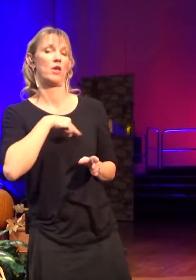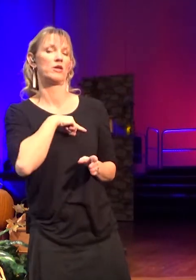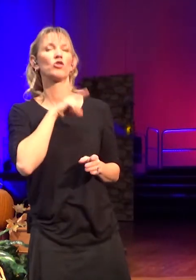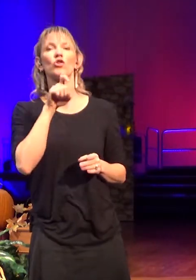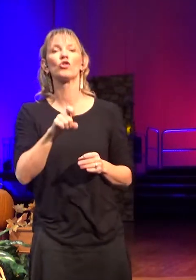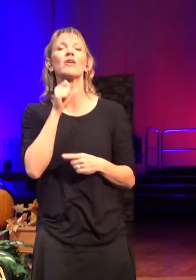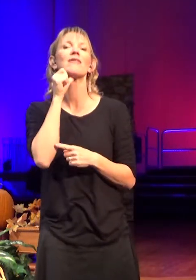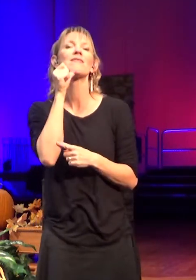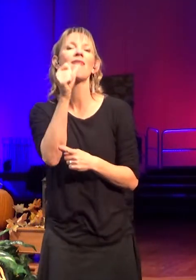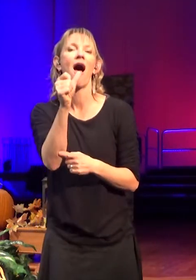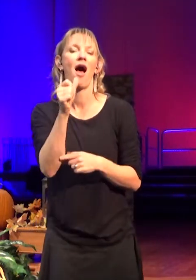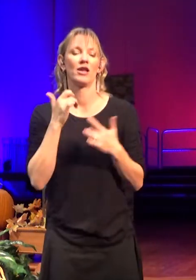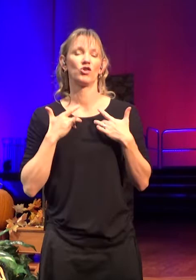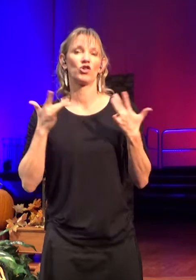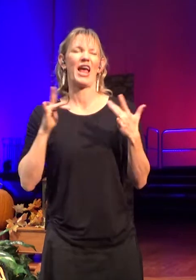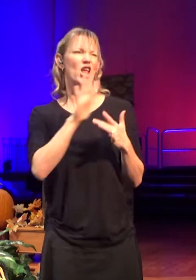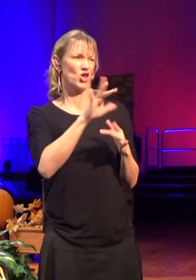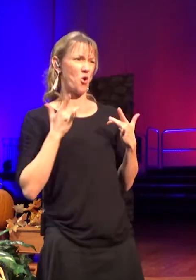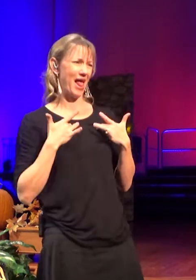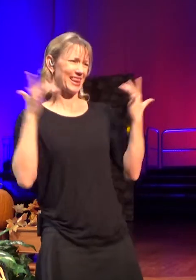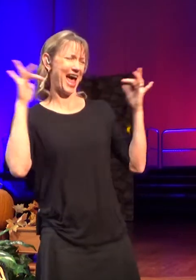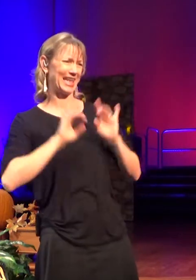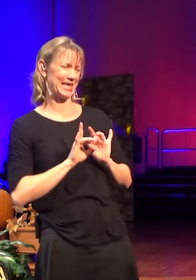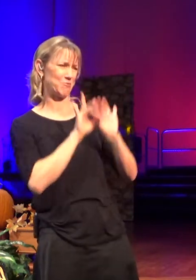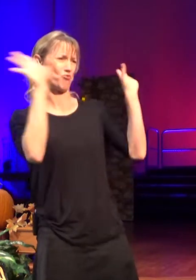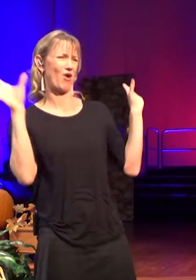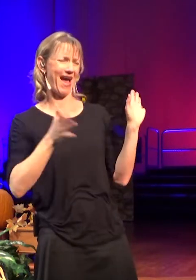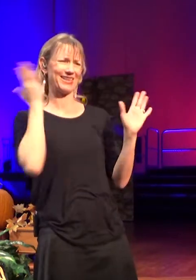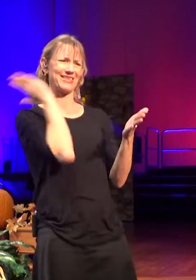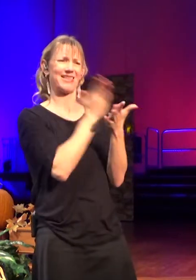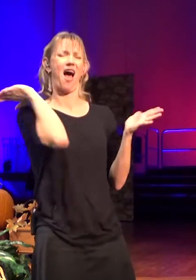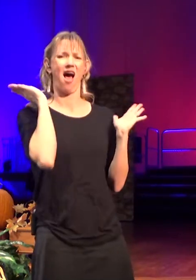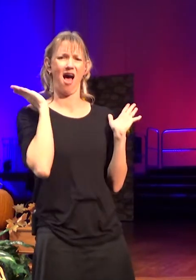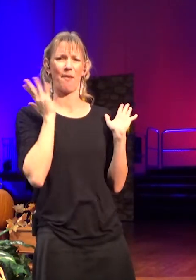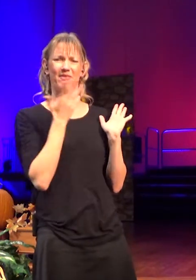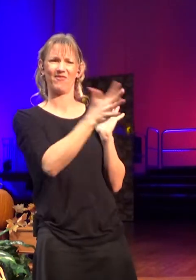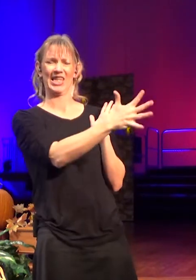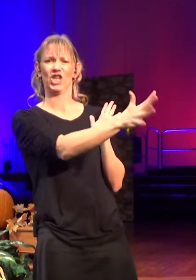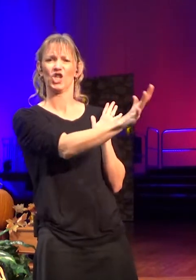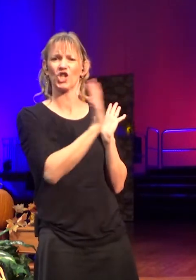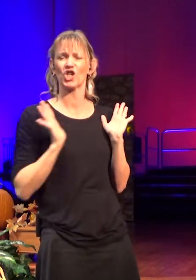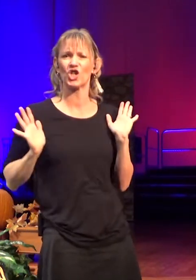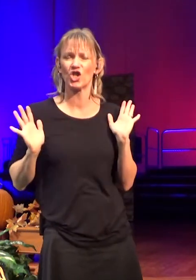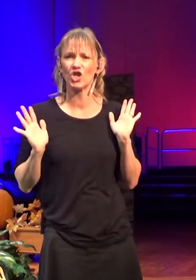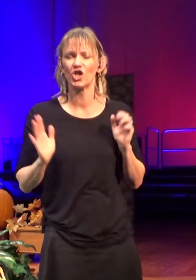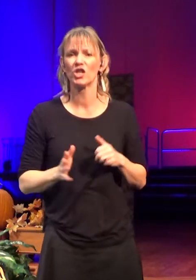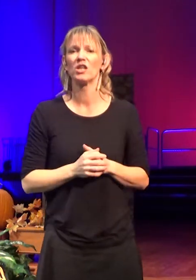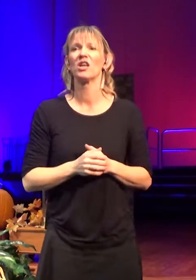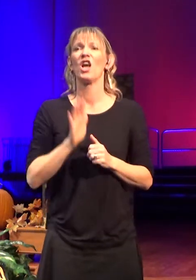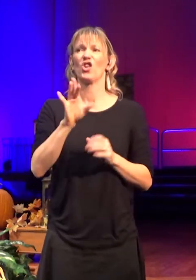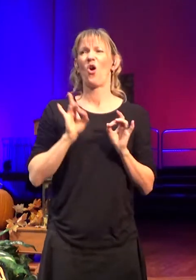else told us we shouldn't shine. Hey, your light's too bright over there, knock it off.